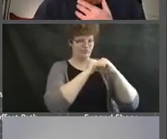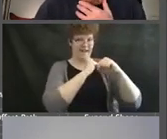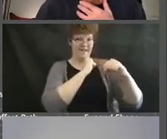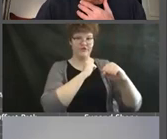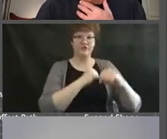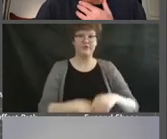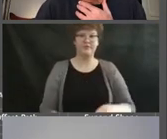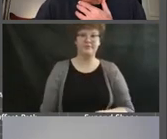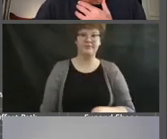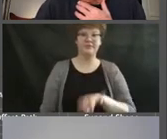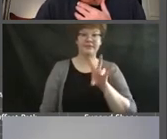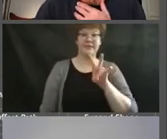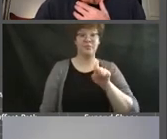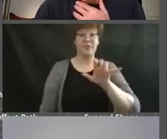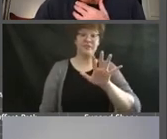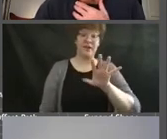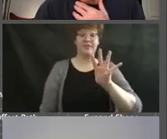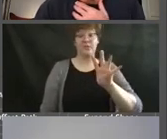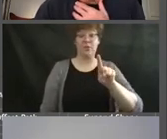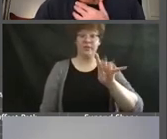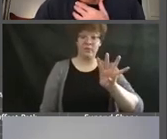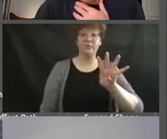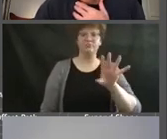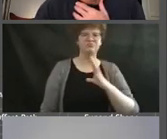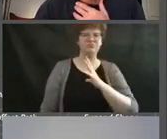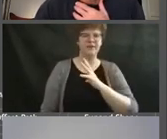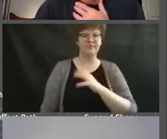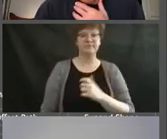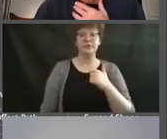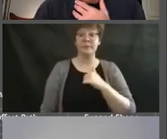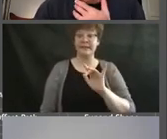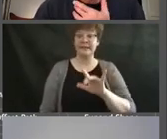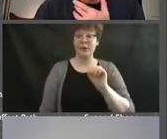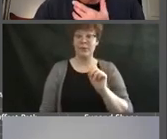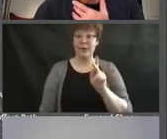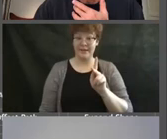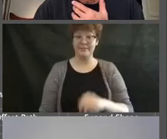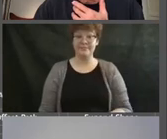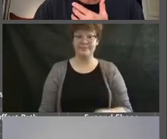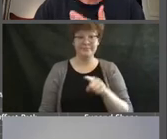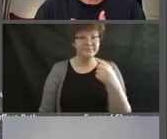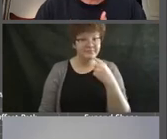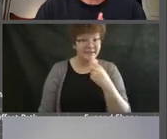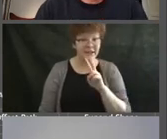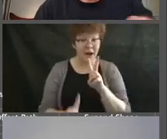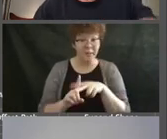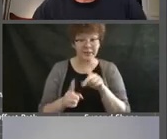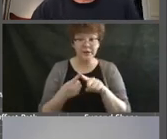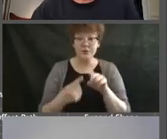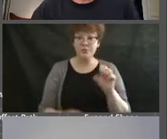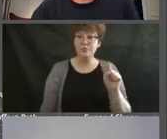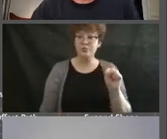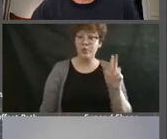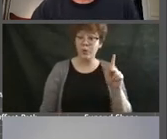7.5414. Okay, so that's where that's gonna be. So I'm gonna click okay. And it says apply to strokes. And I'm gonna select yes